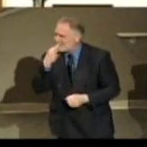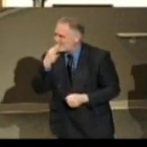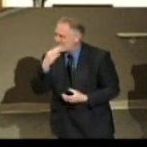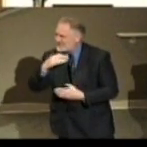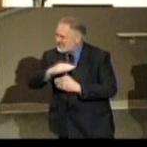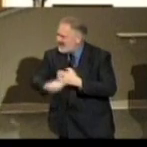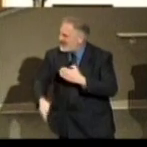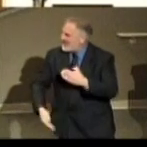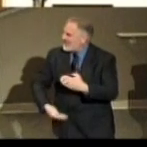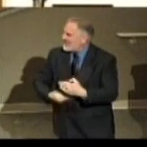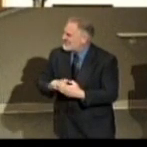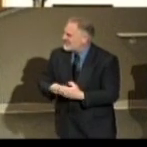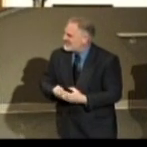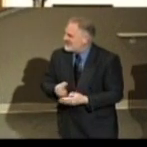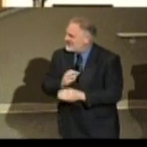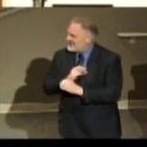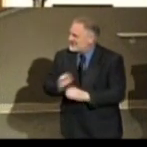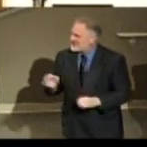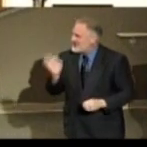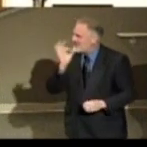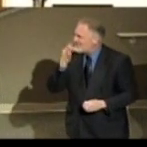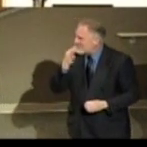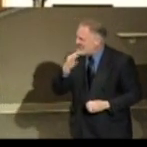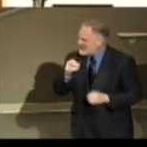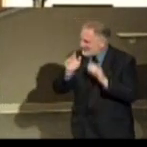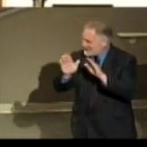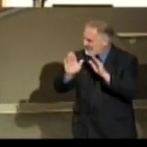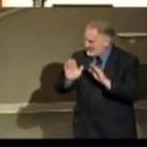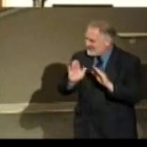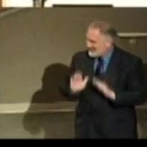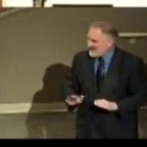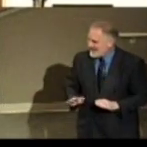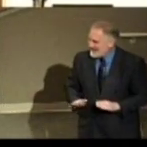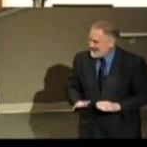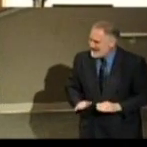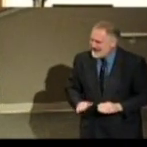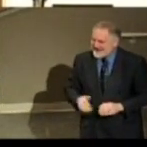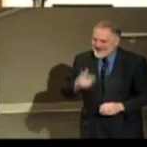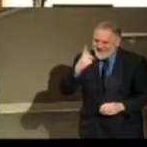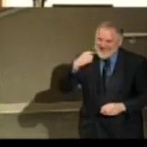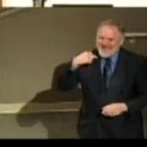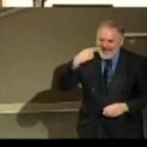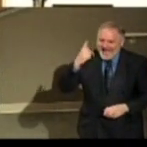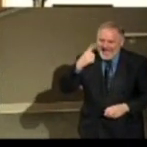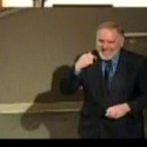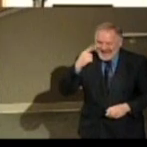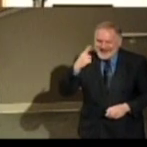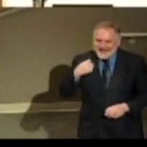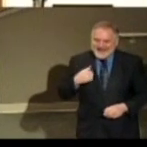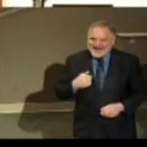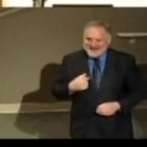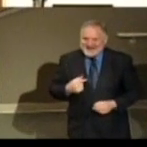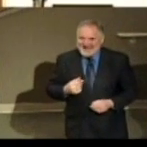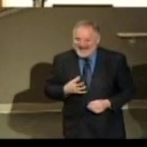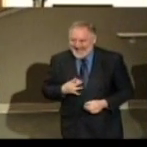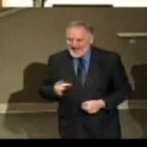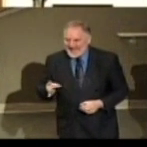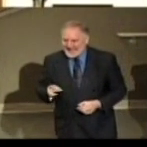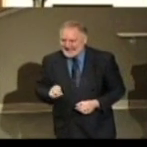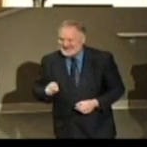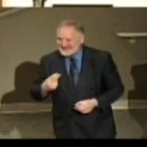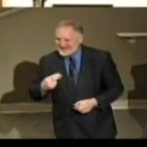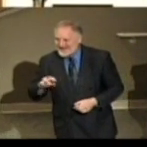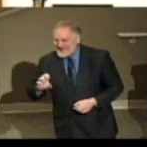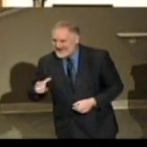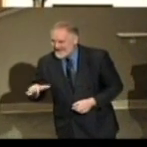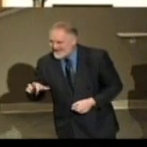fruit basket. There's no fruit in it. It is wonderful. It's got my favorite fruit. It's got Hershey's and Snickers and all that